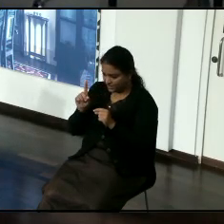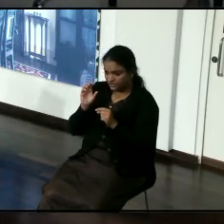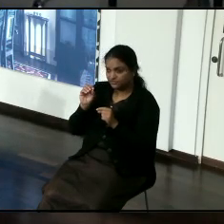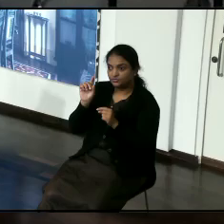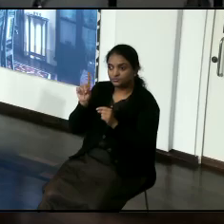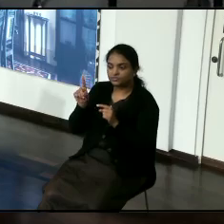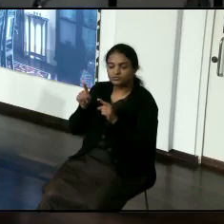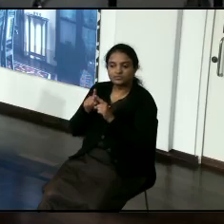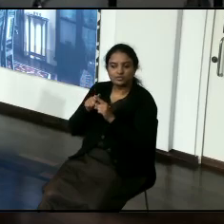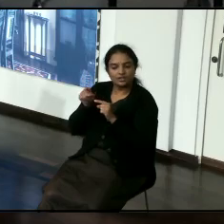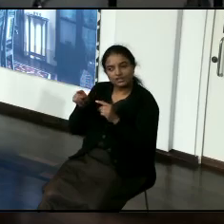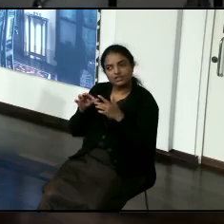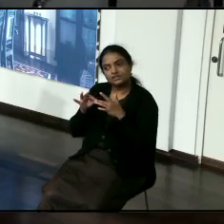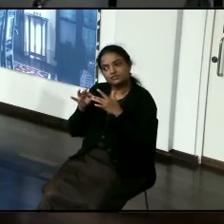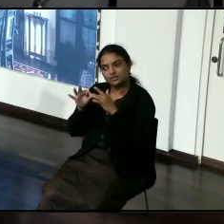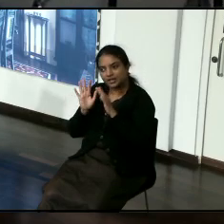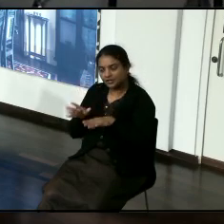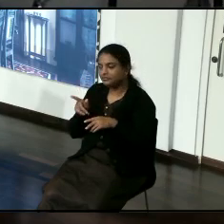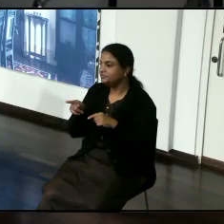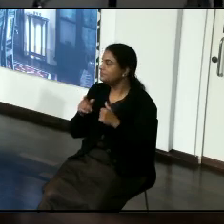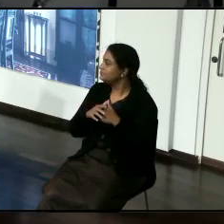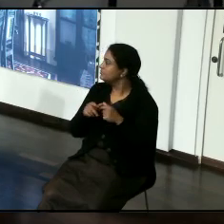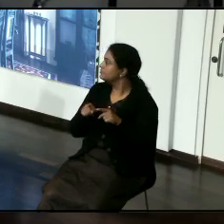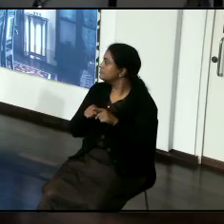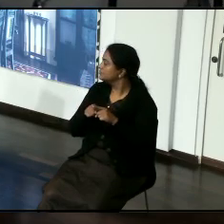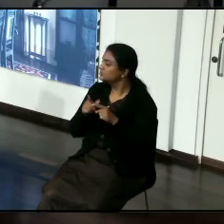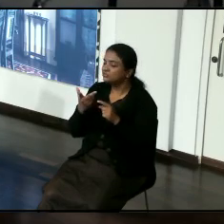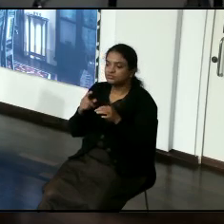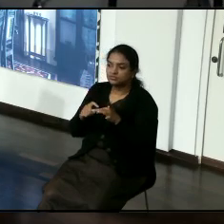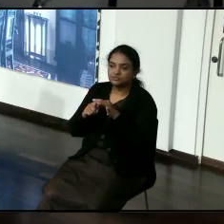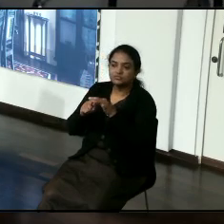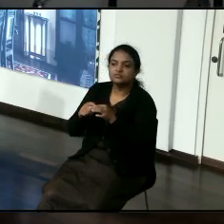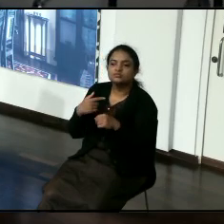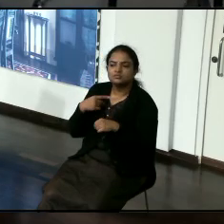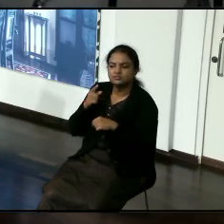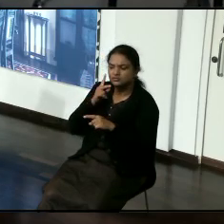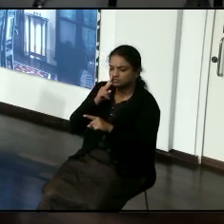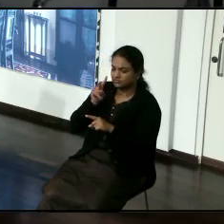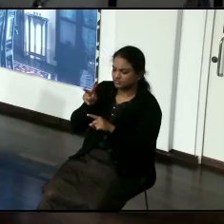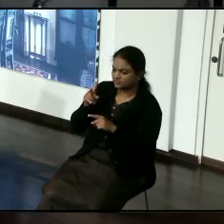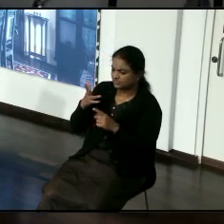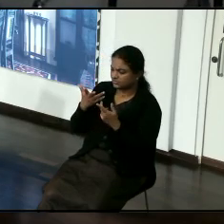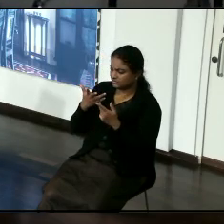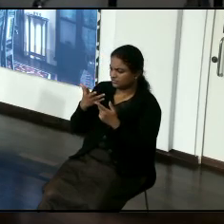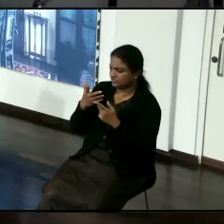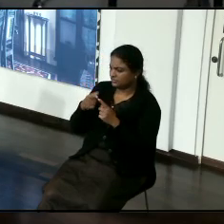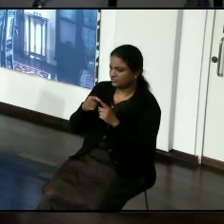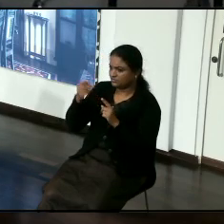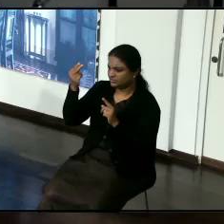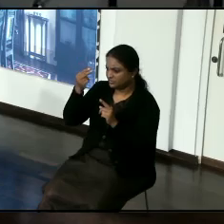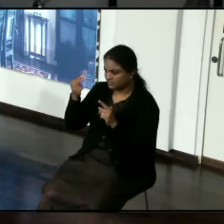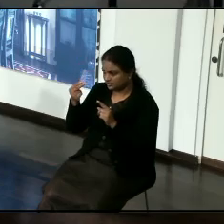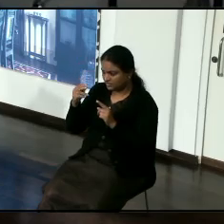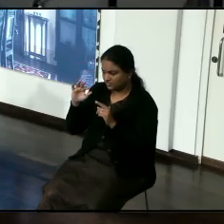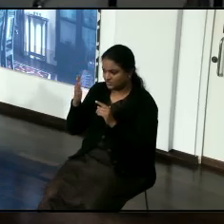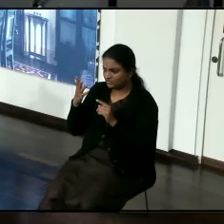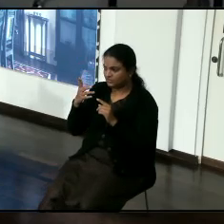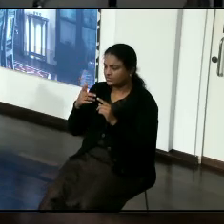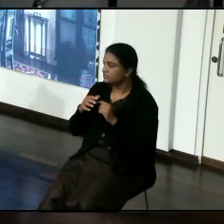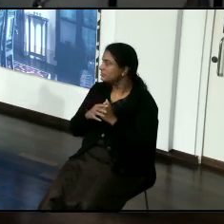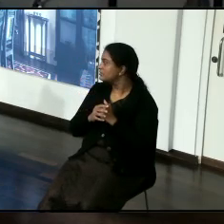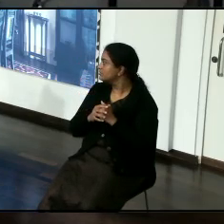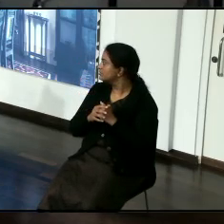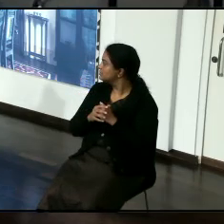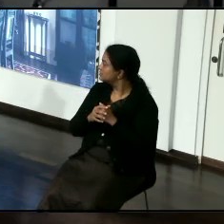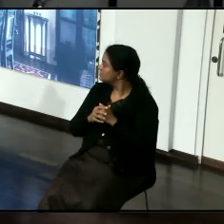very special. So my question was, how do you see architecture as? I think you pretty much answered that. Yeah,